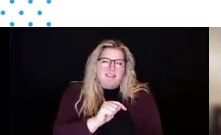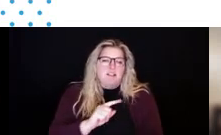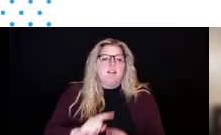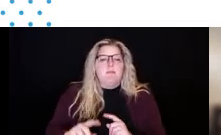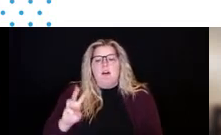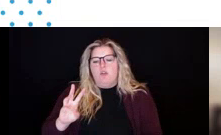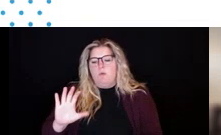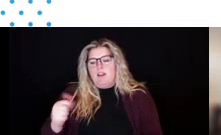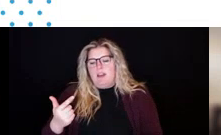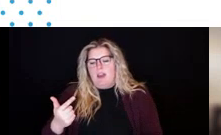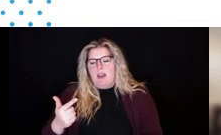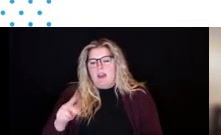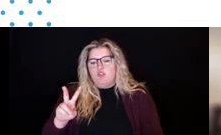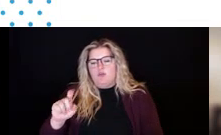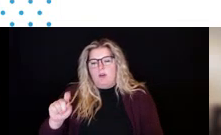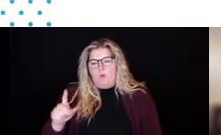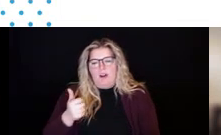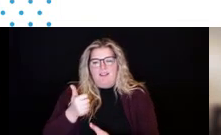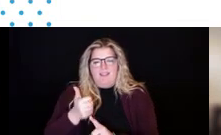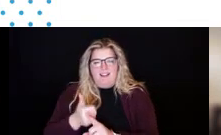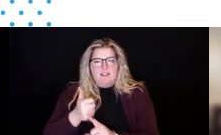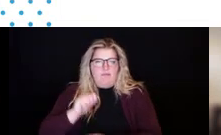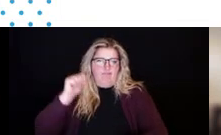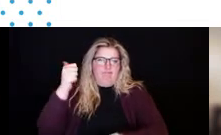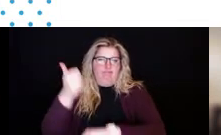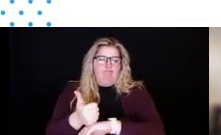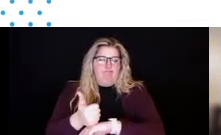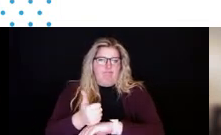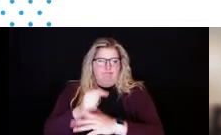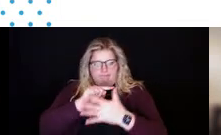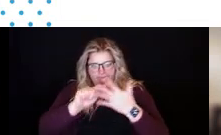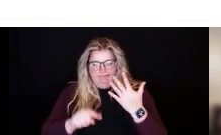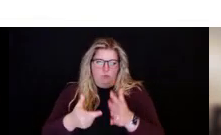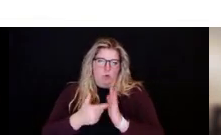just formalized that as a requirement.